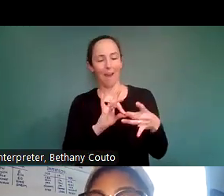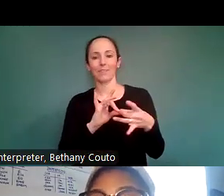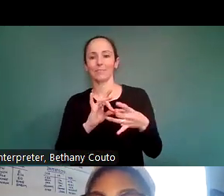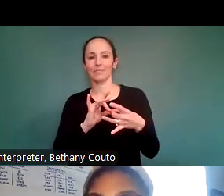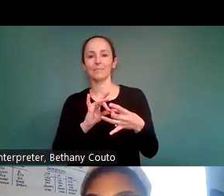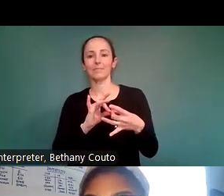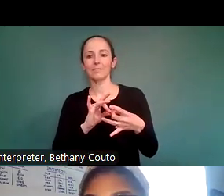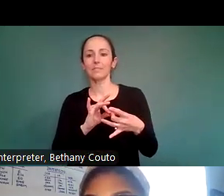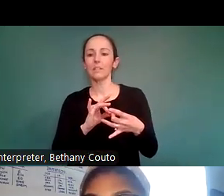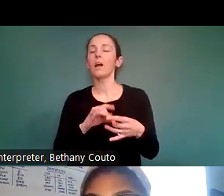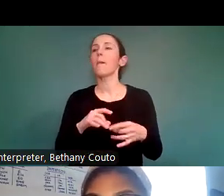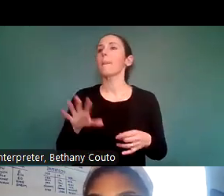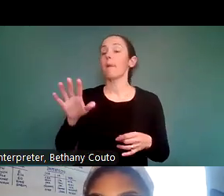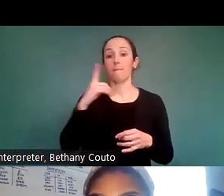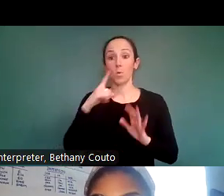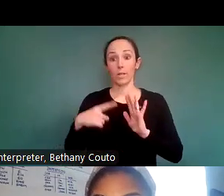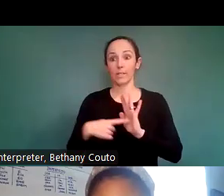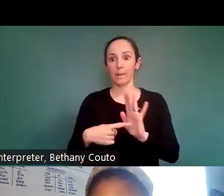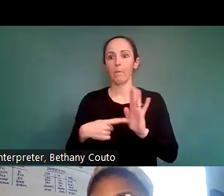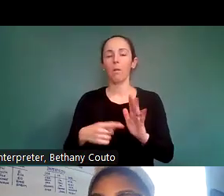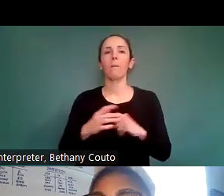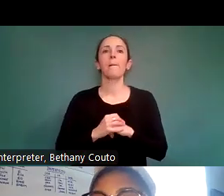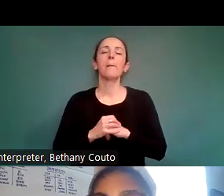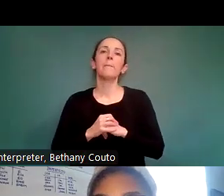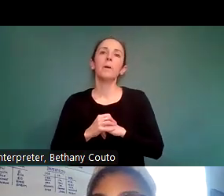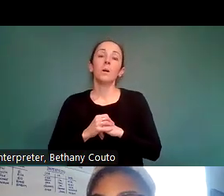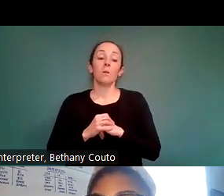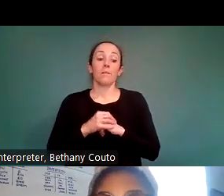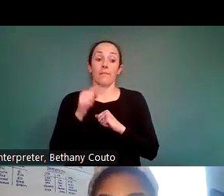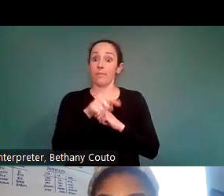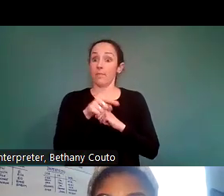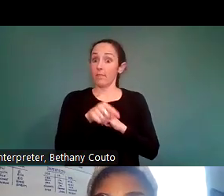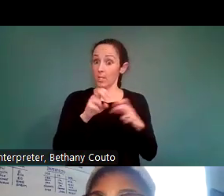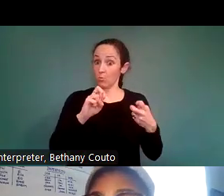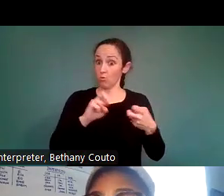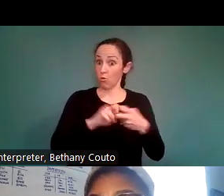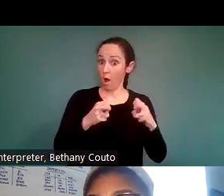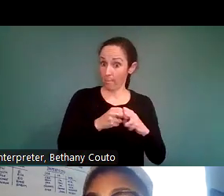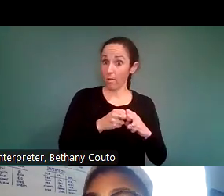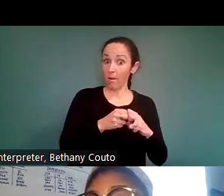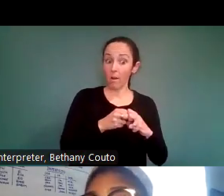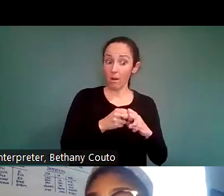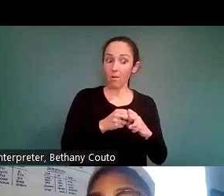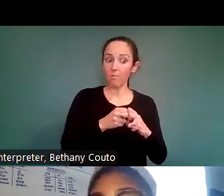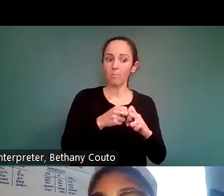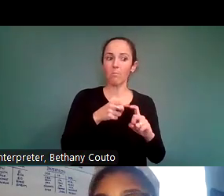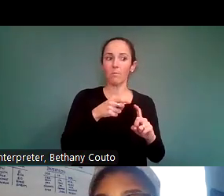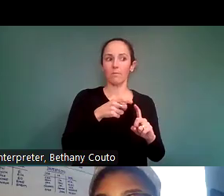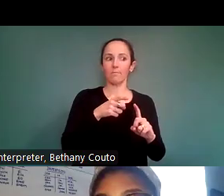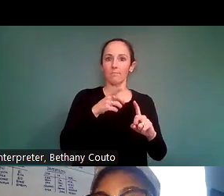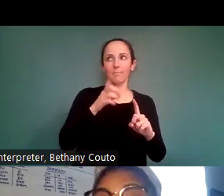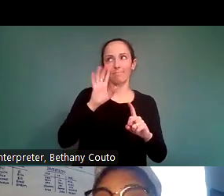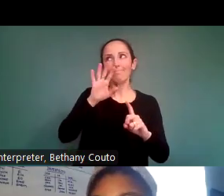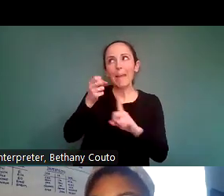So how does a particular problem or policy solution impact people in a decision maker's